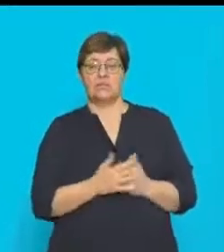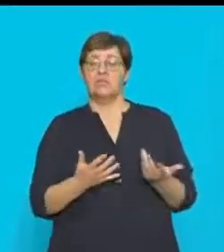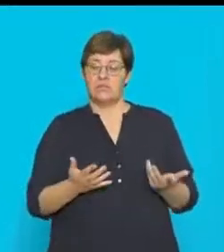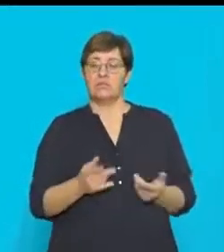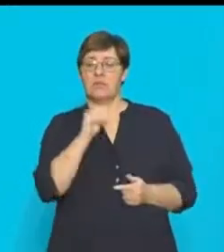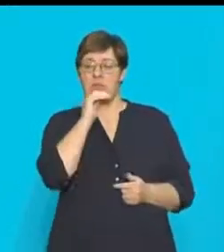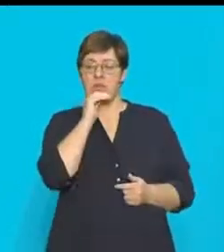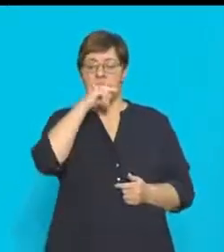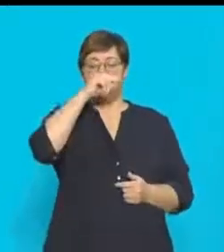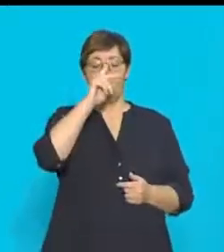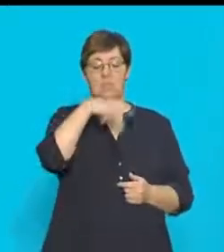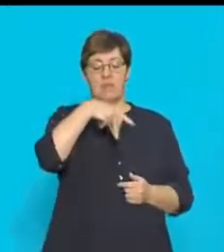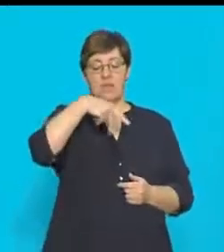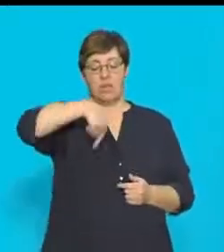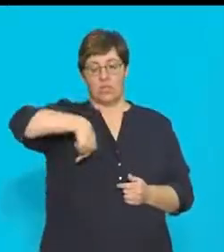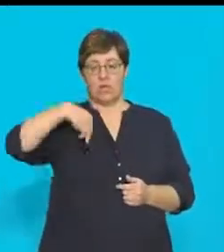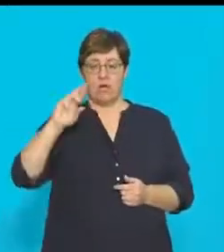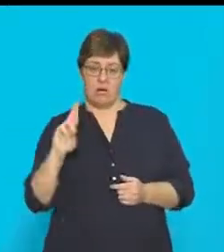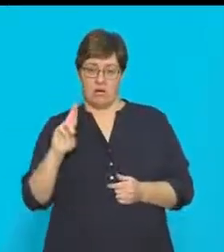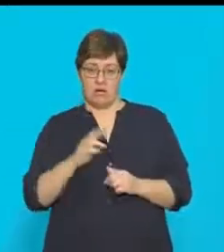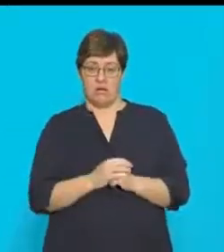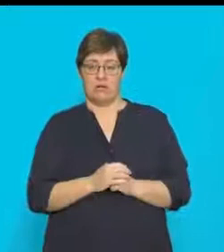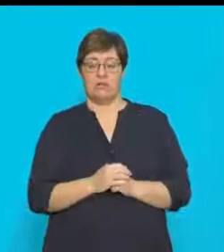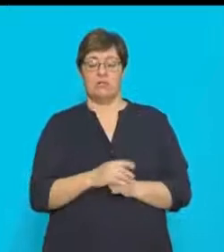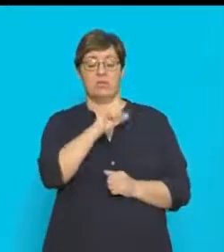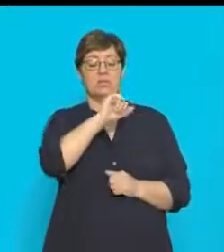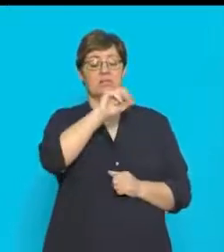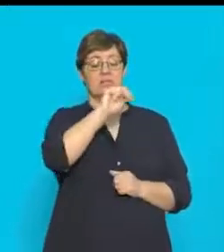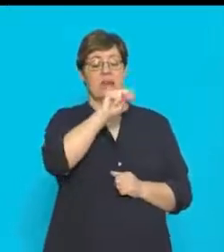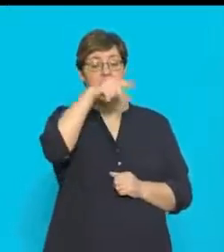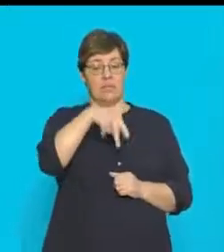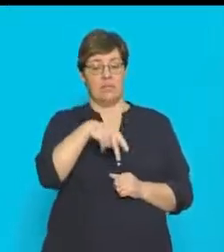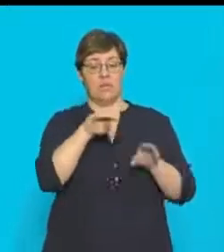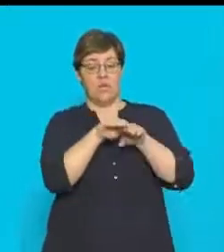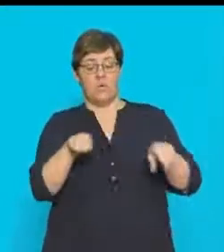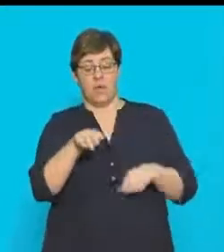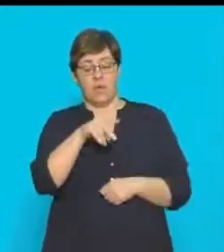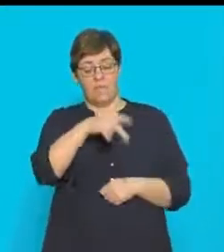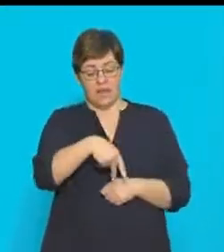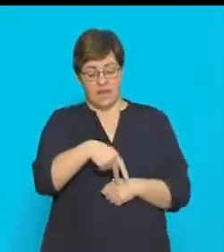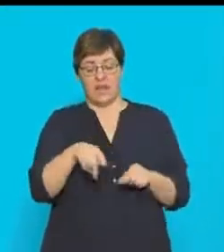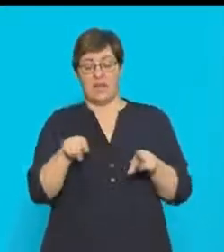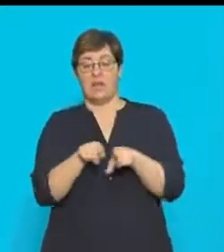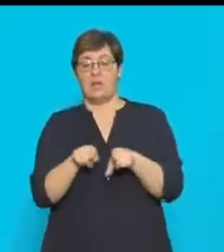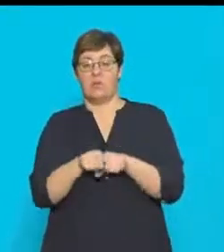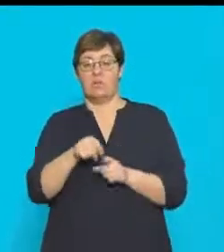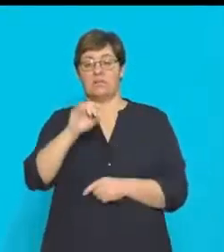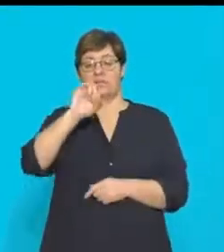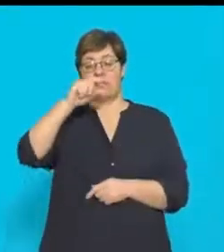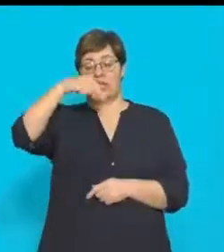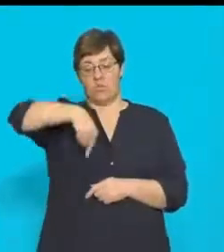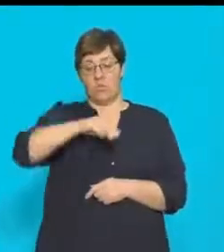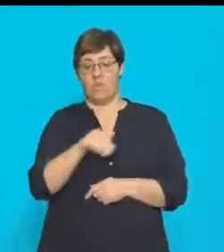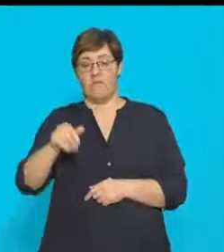P, Q, and R. So our formula will look like this. Sine P over P equals to